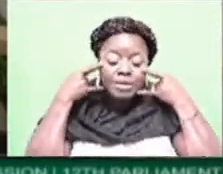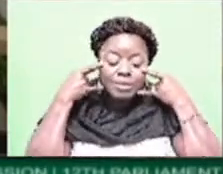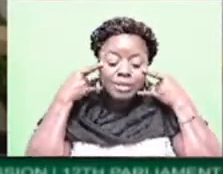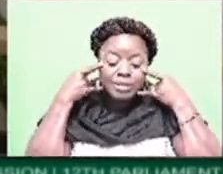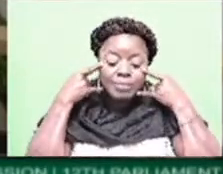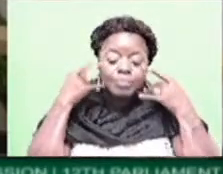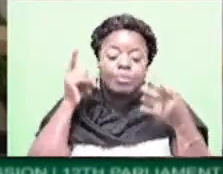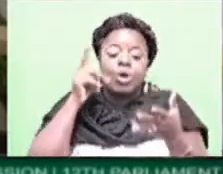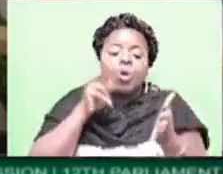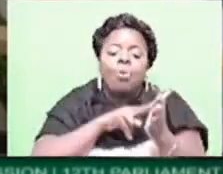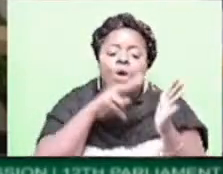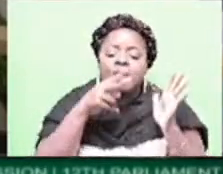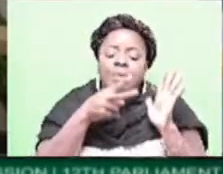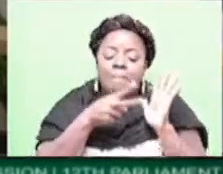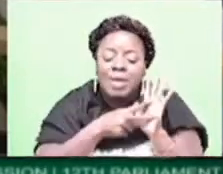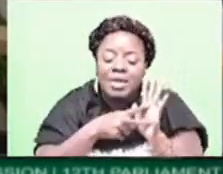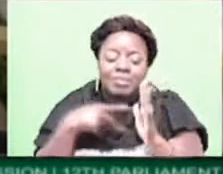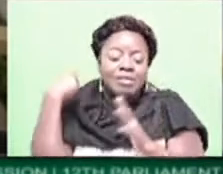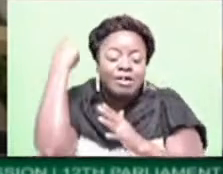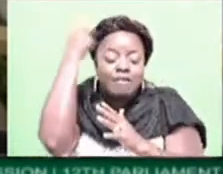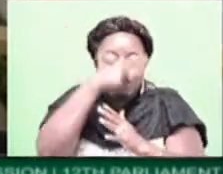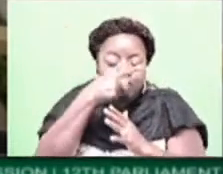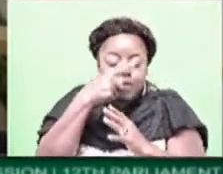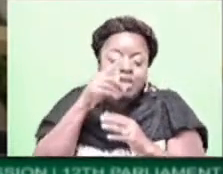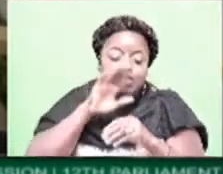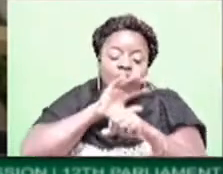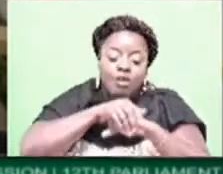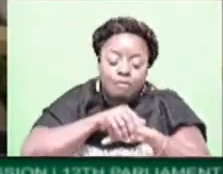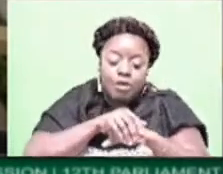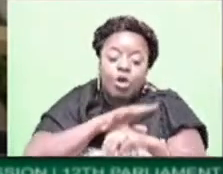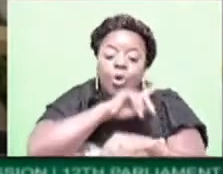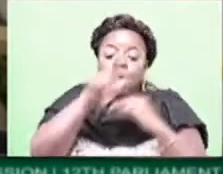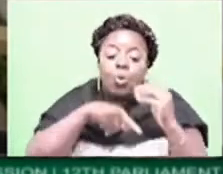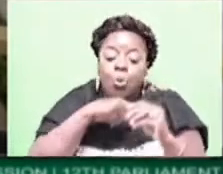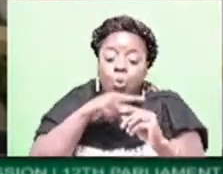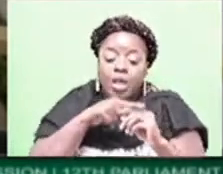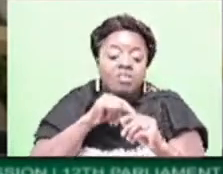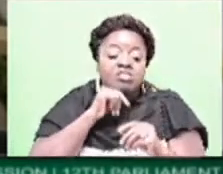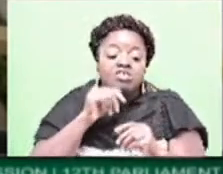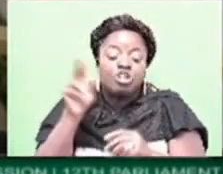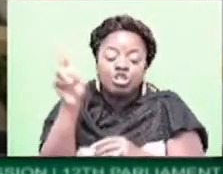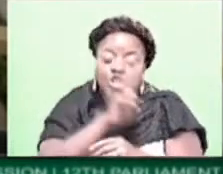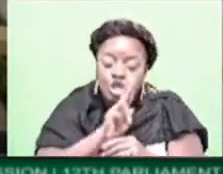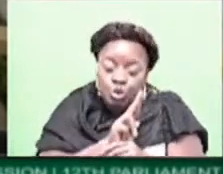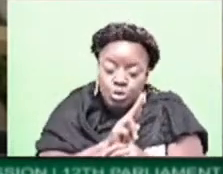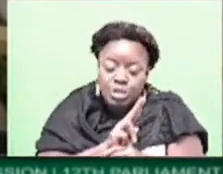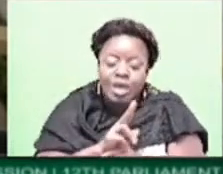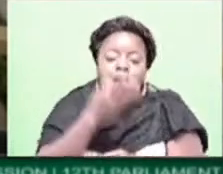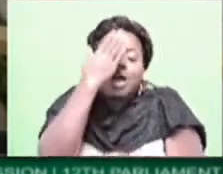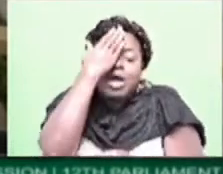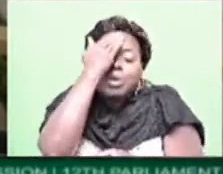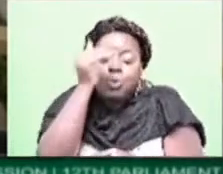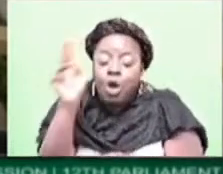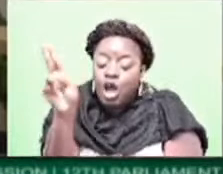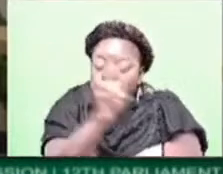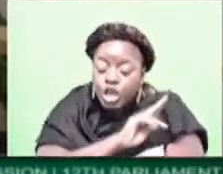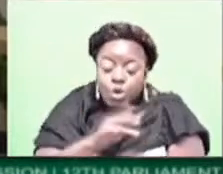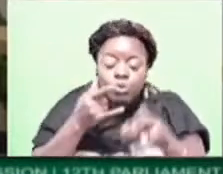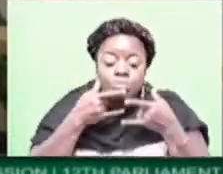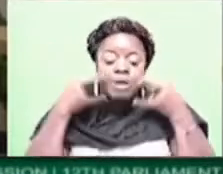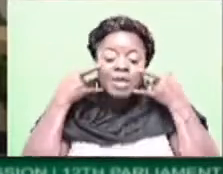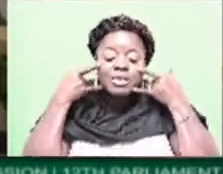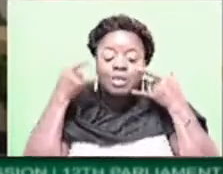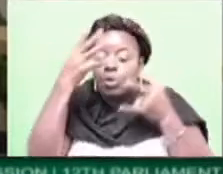a mandatory face covering, when you do not need to wear face covering, the reason for using face coverings, how to wear face